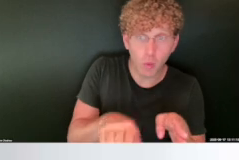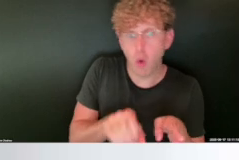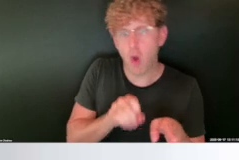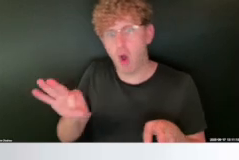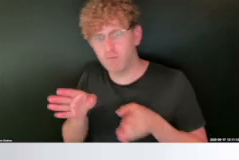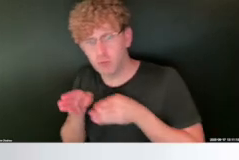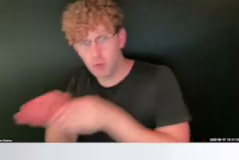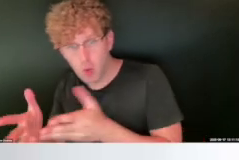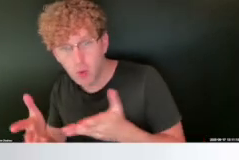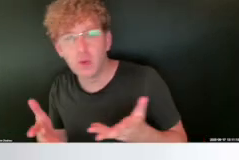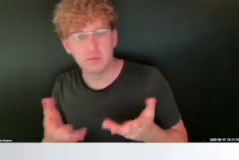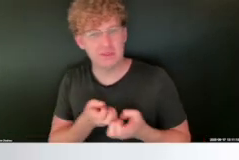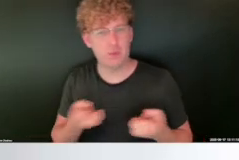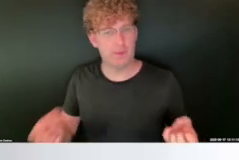VMT.